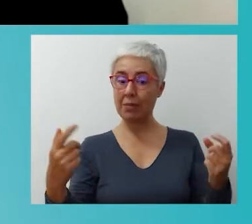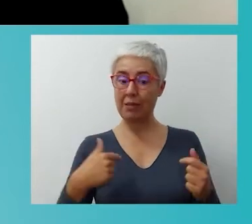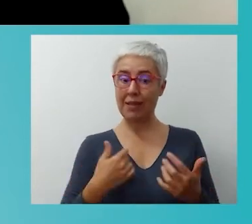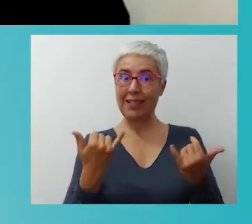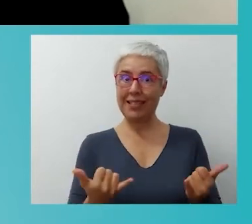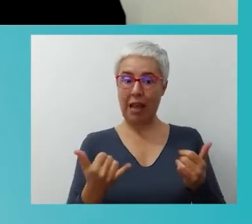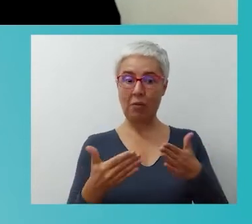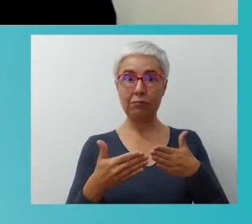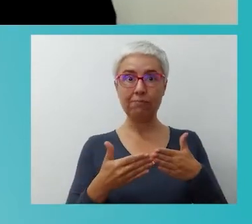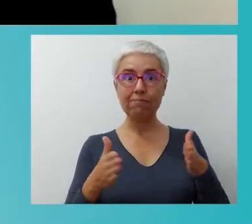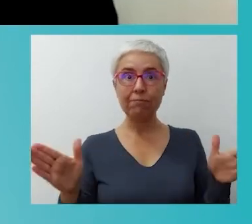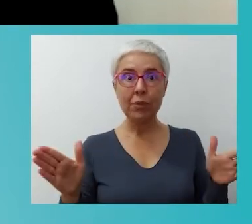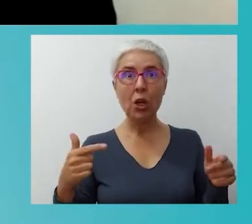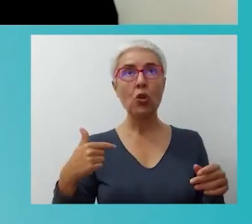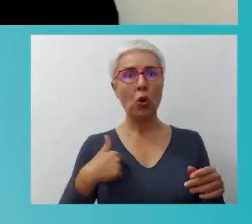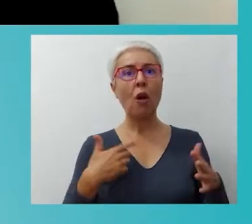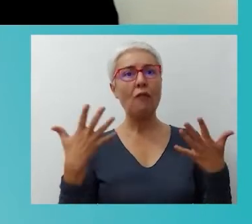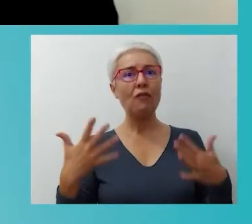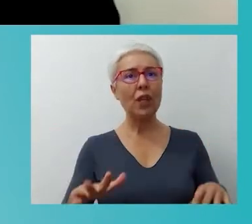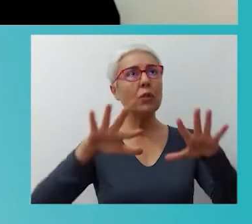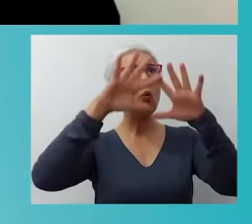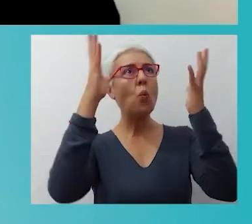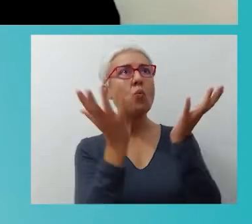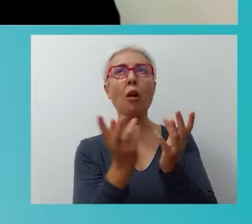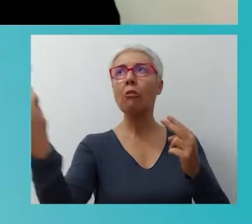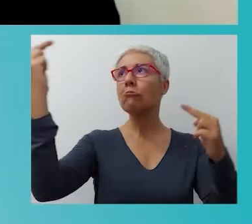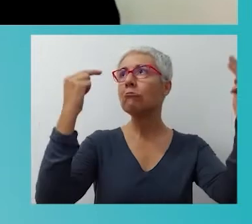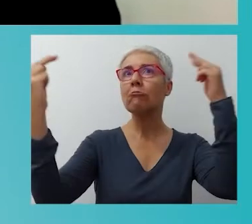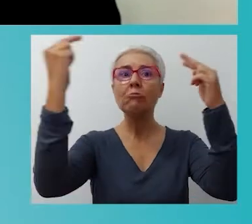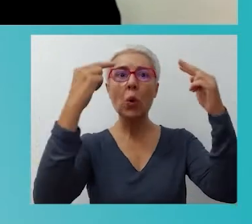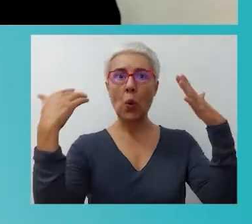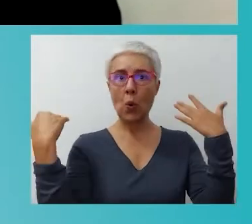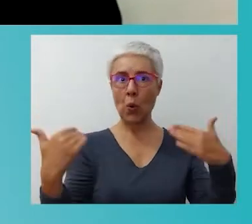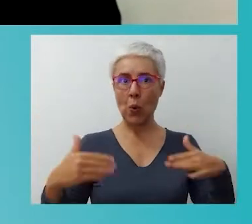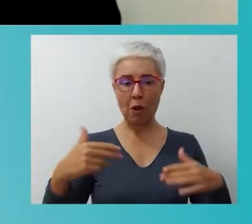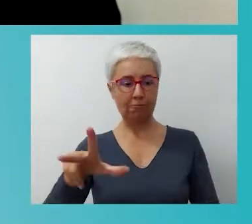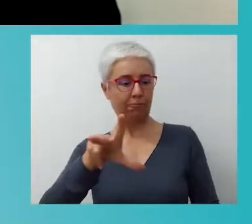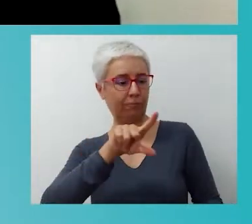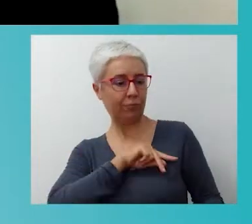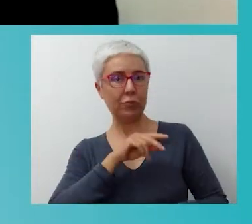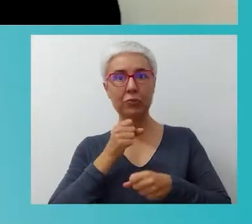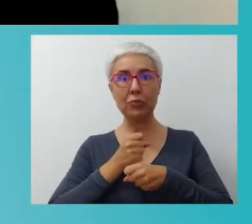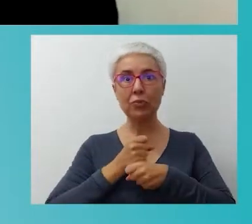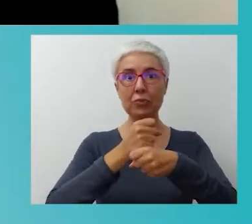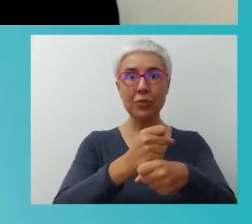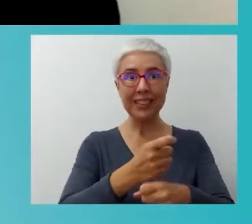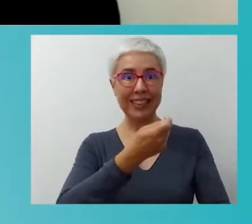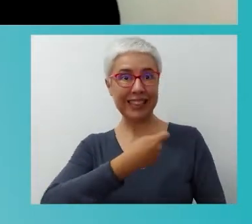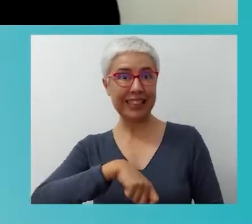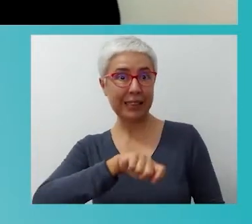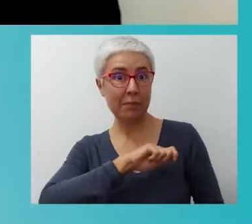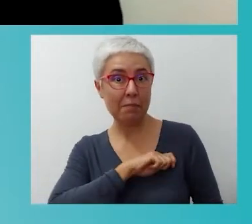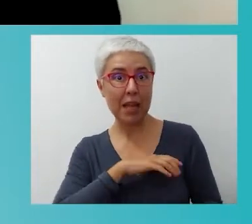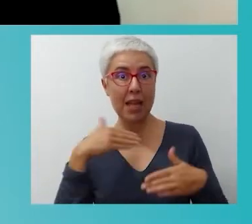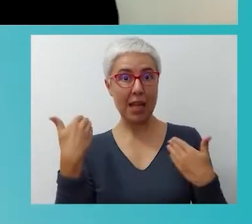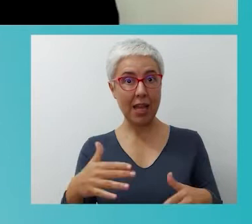beginning. We have been featured internationally in the New York Times or The Economist and got national and international awards from the Spanish Ministry of